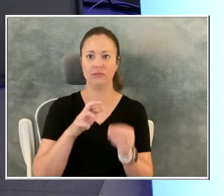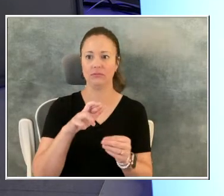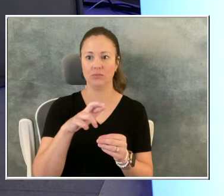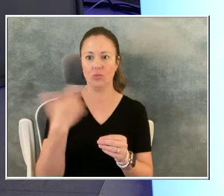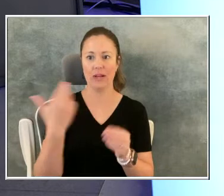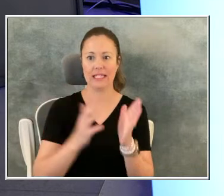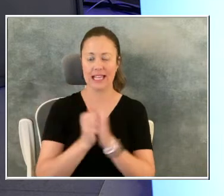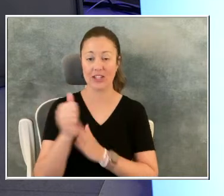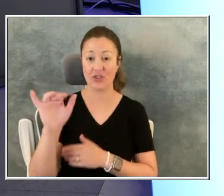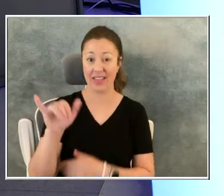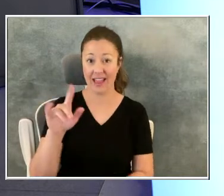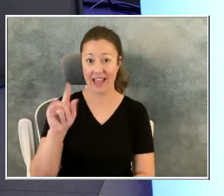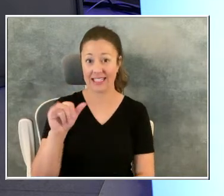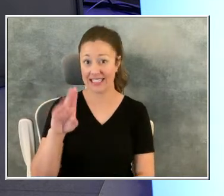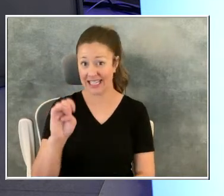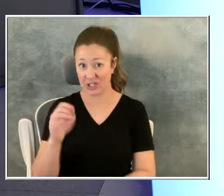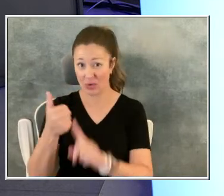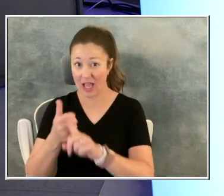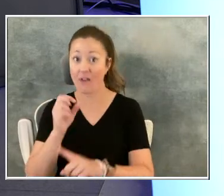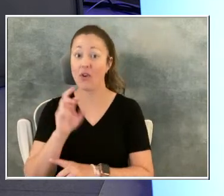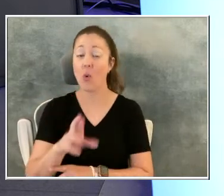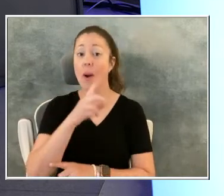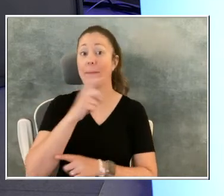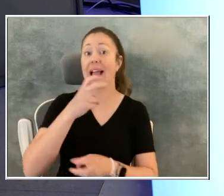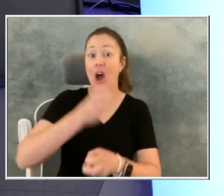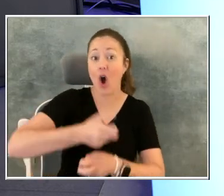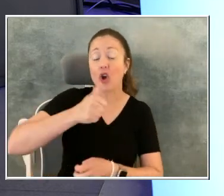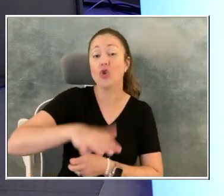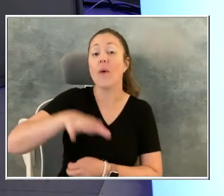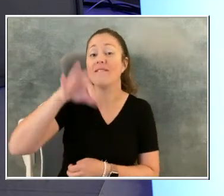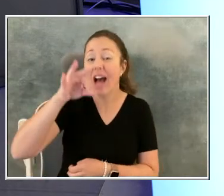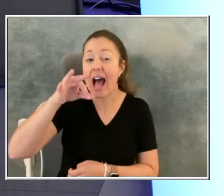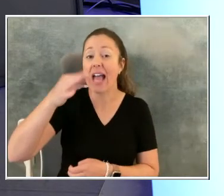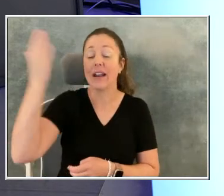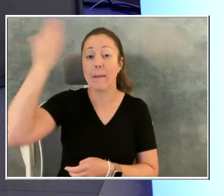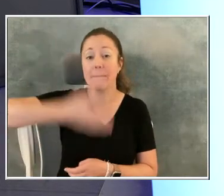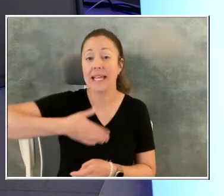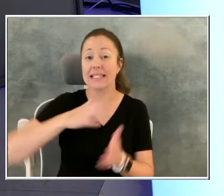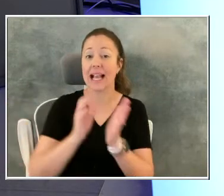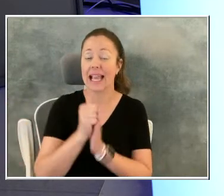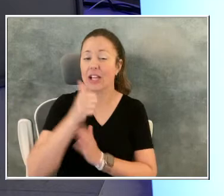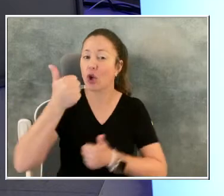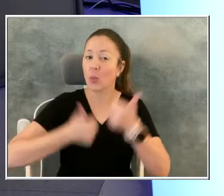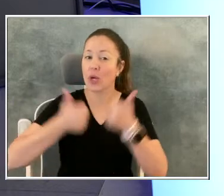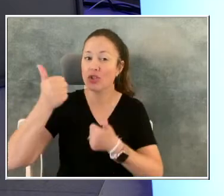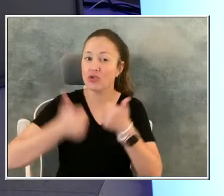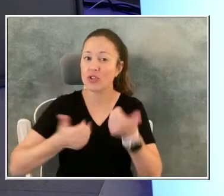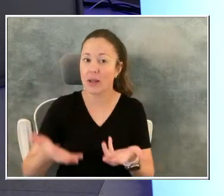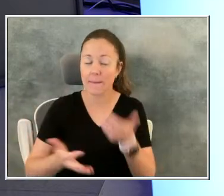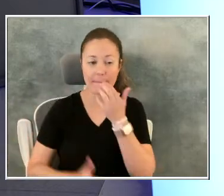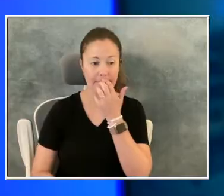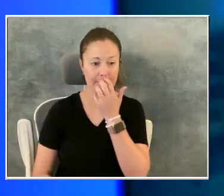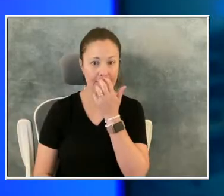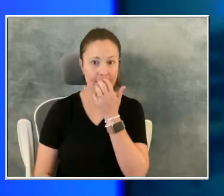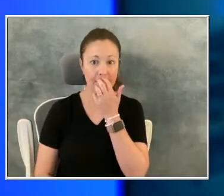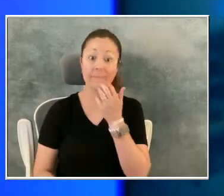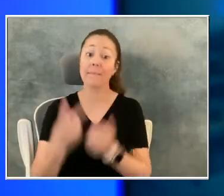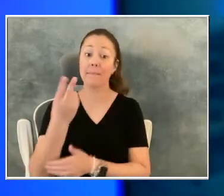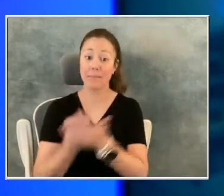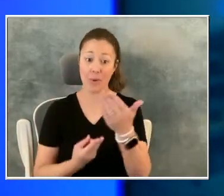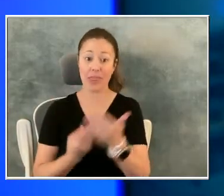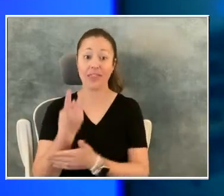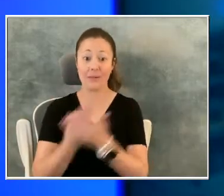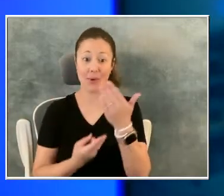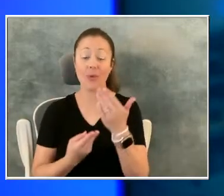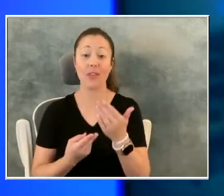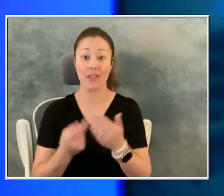a higher risk of cancer, or is it the fact that it's harder to find and you miss it? What's making you more at high risk? It's both. Like you said, it's a double